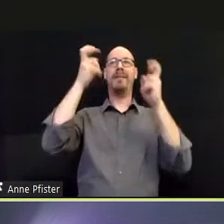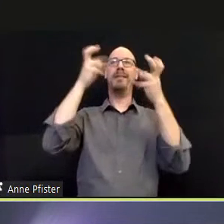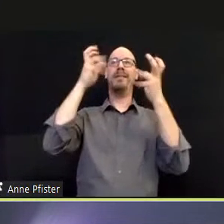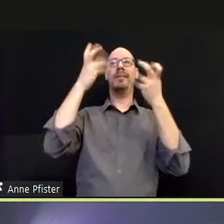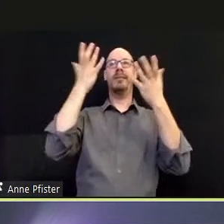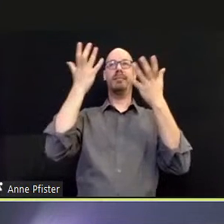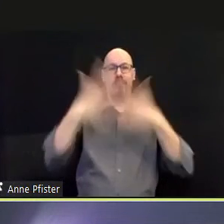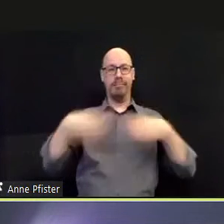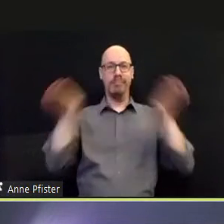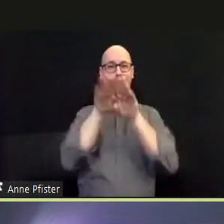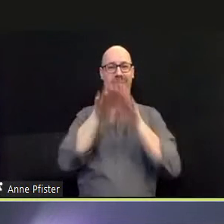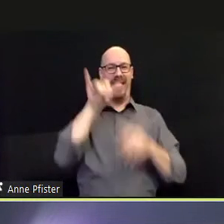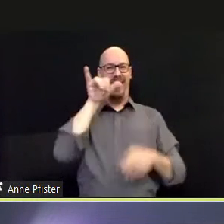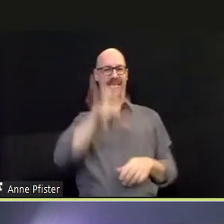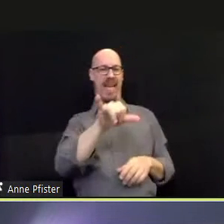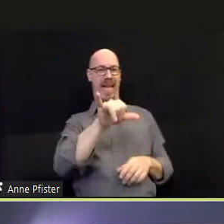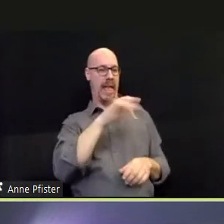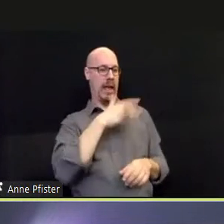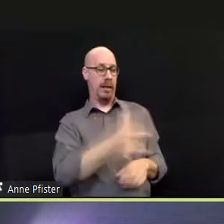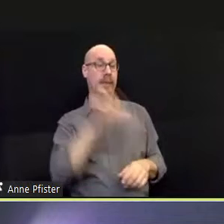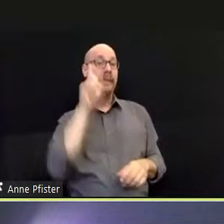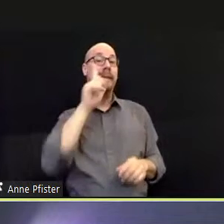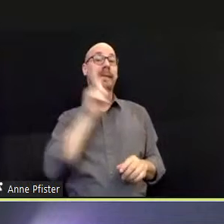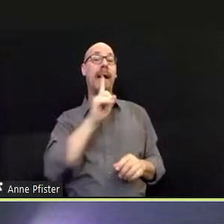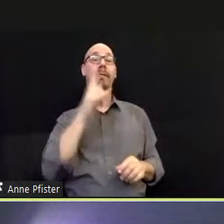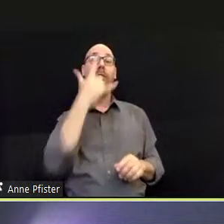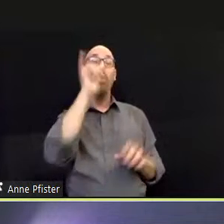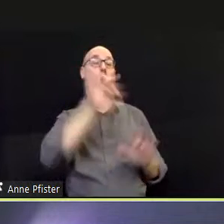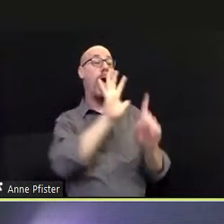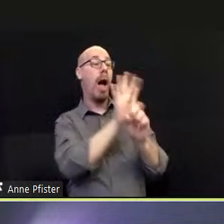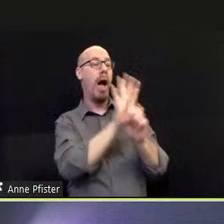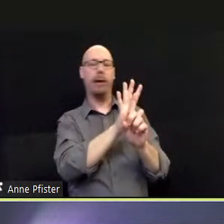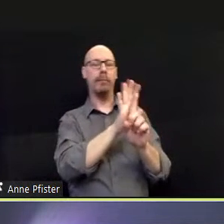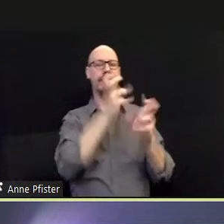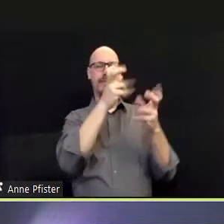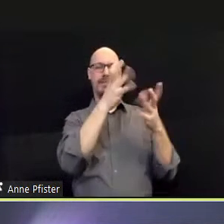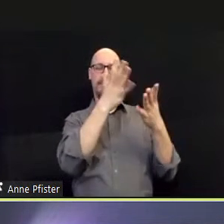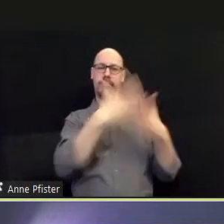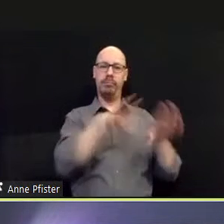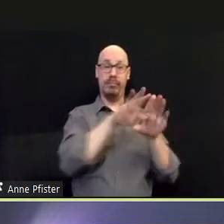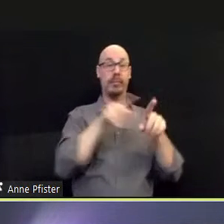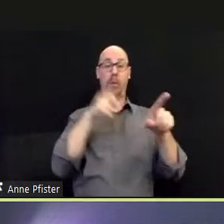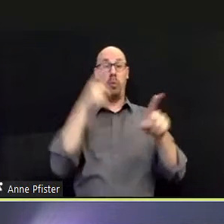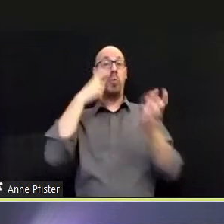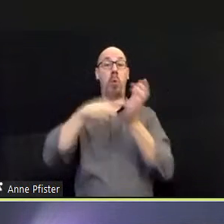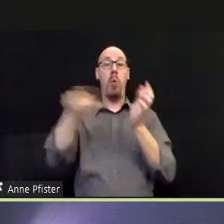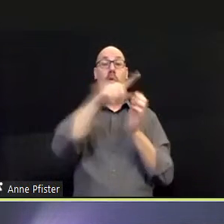some examples. You'll notice that many of the performers here are of an older generation.